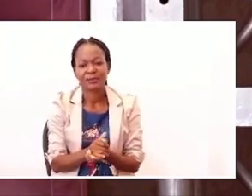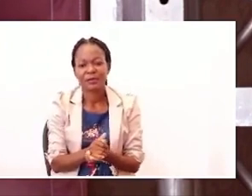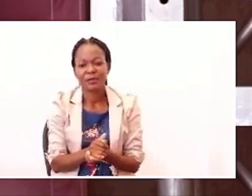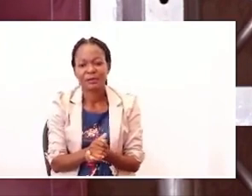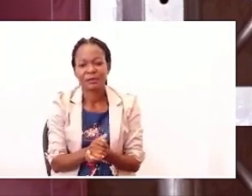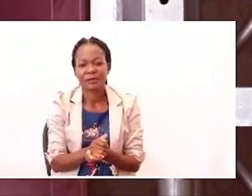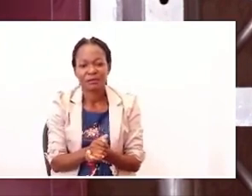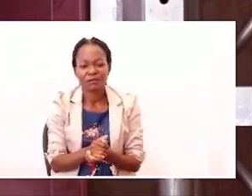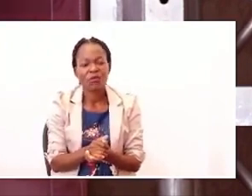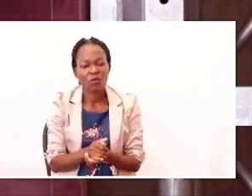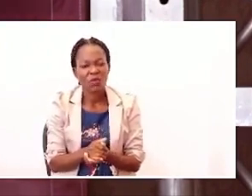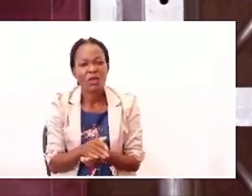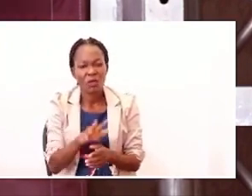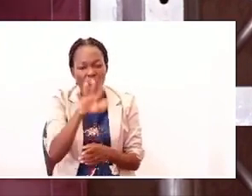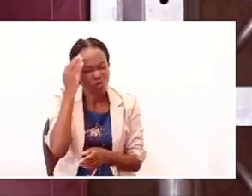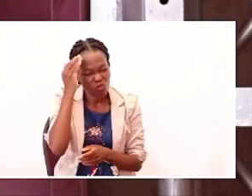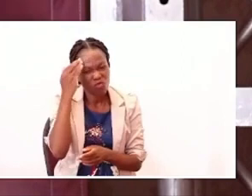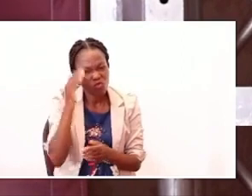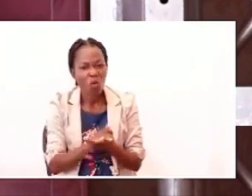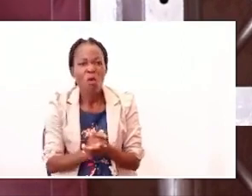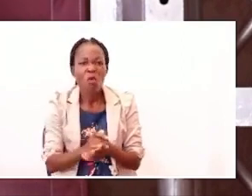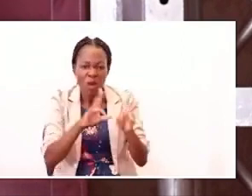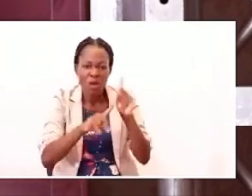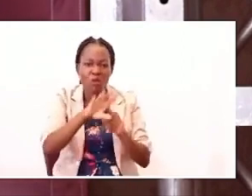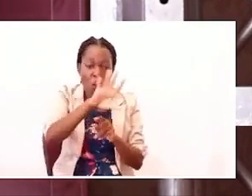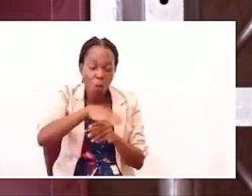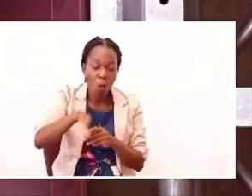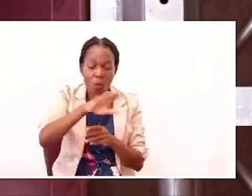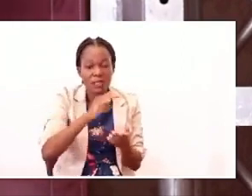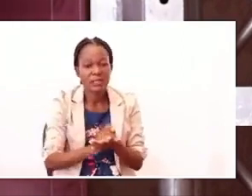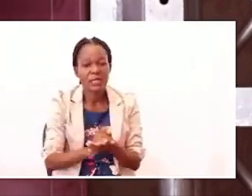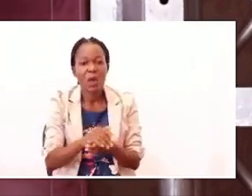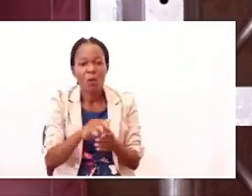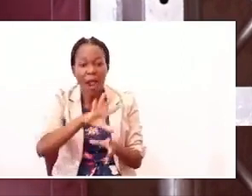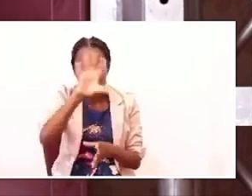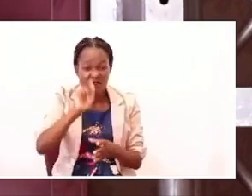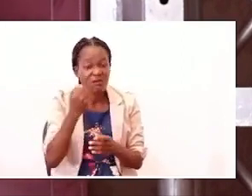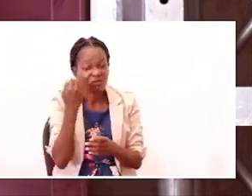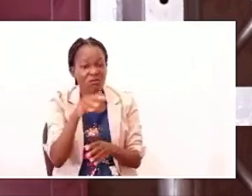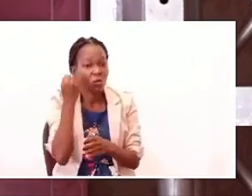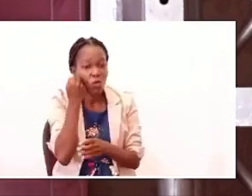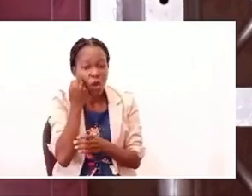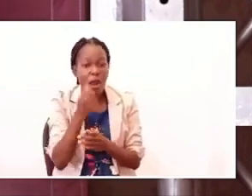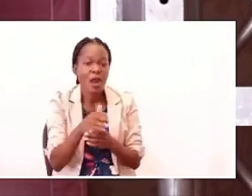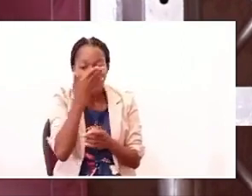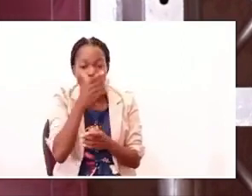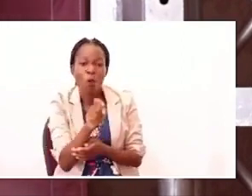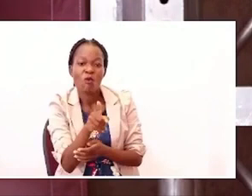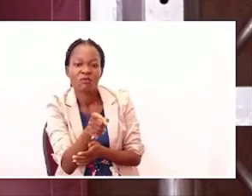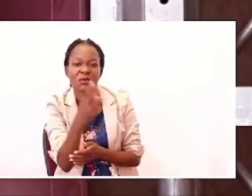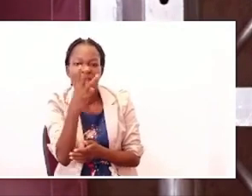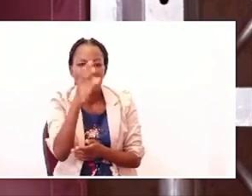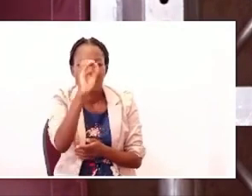of infections being in the region of about 3% of the global total infections, and deaths being in the region of